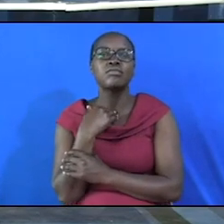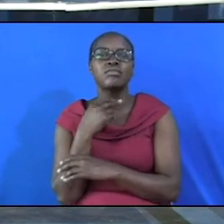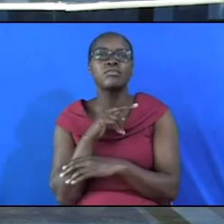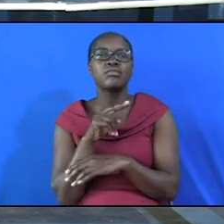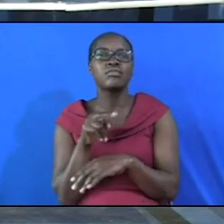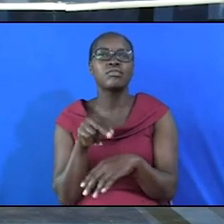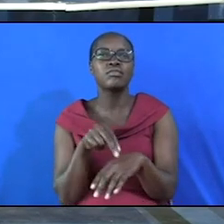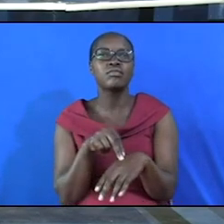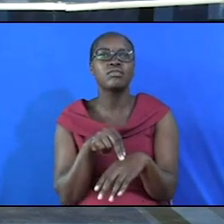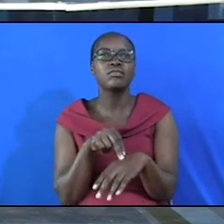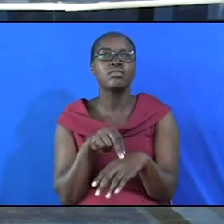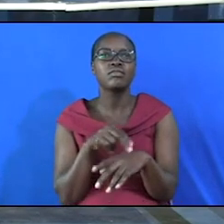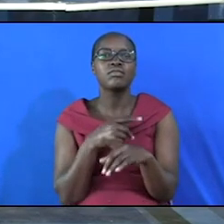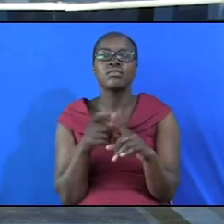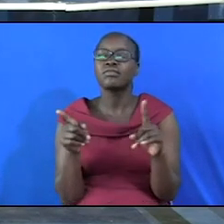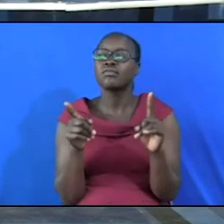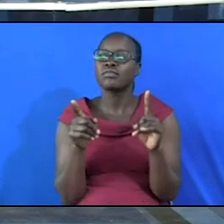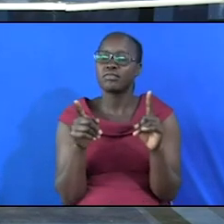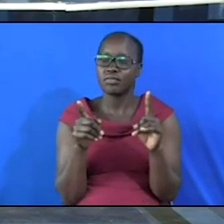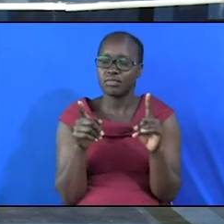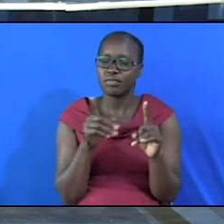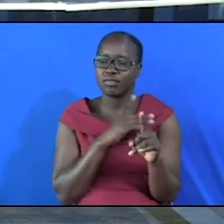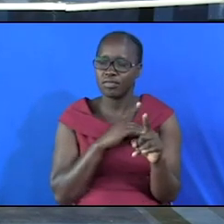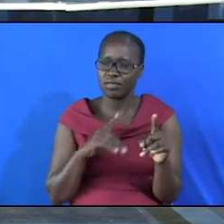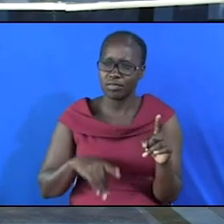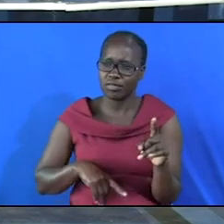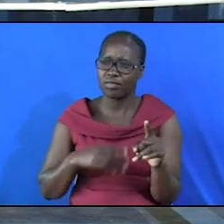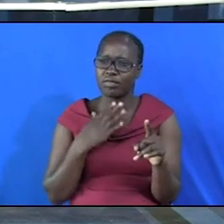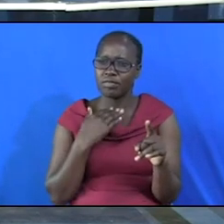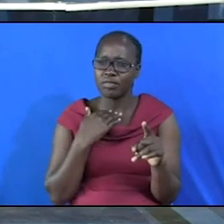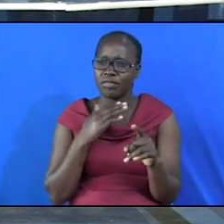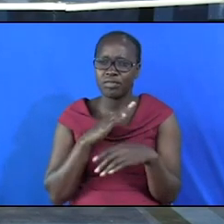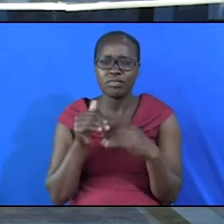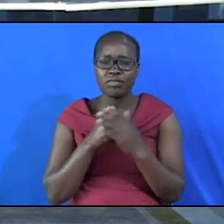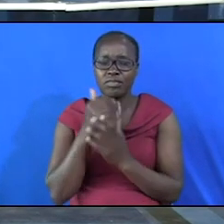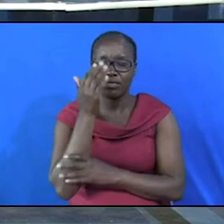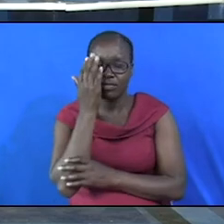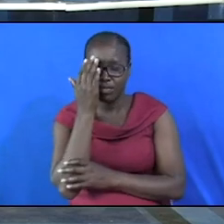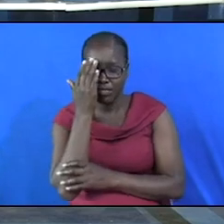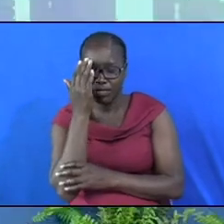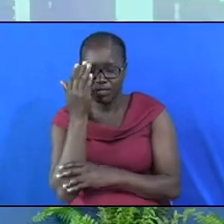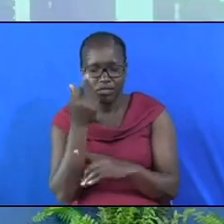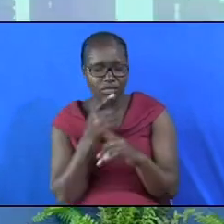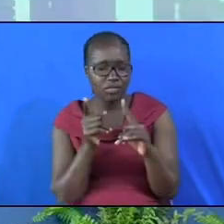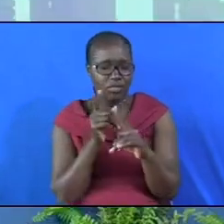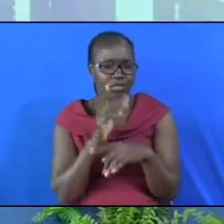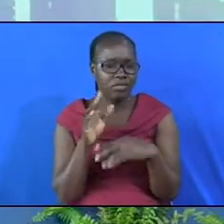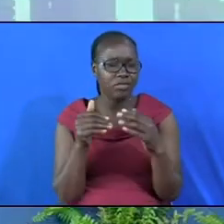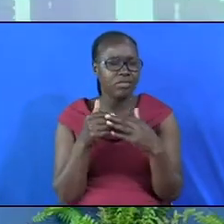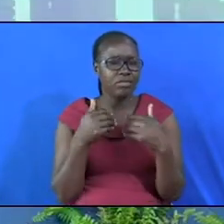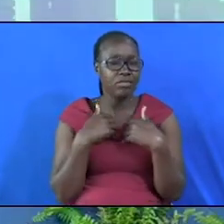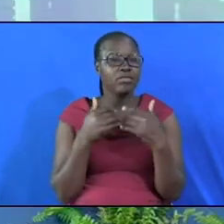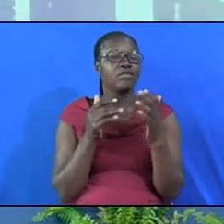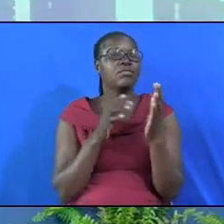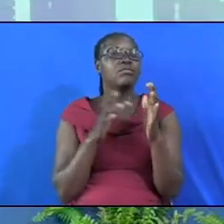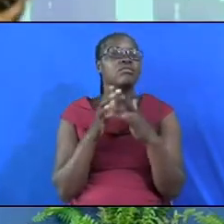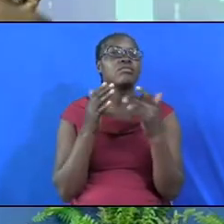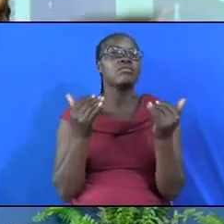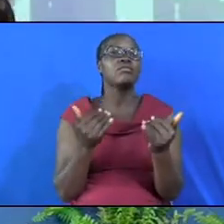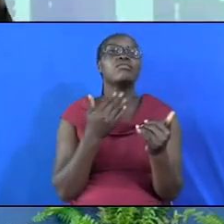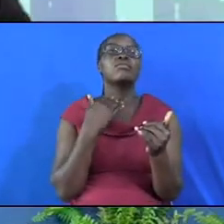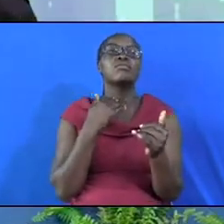nation. But you see, David was a desire of all Israel. But we have Jesus, who is